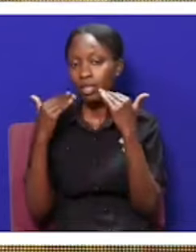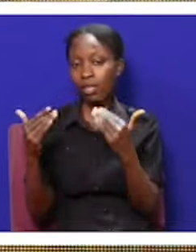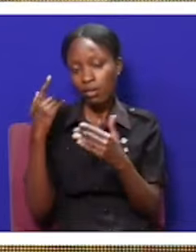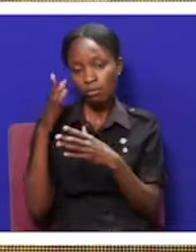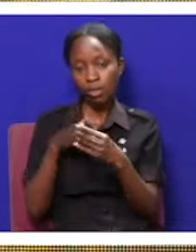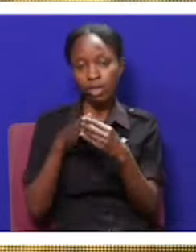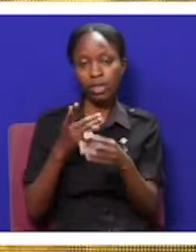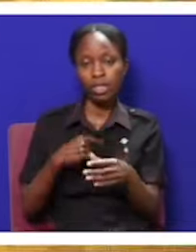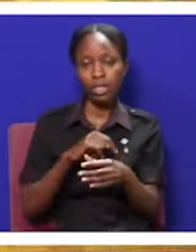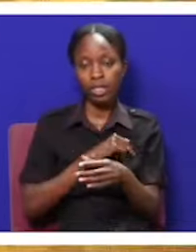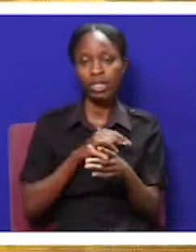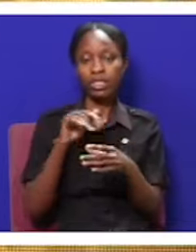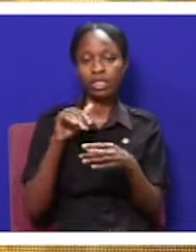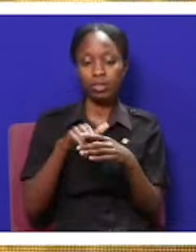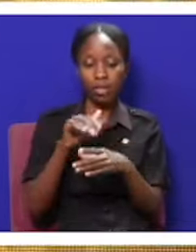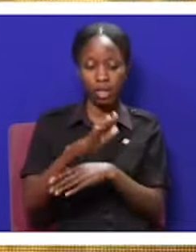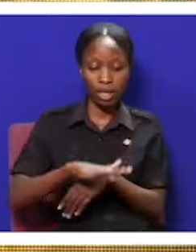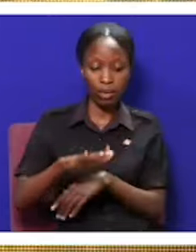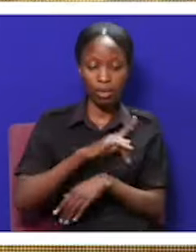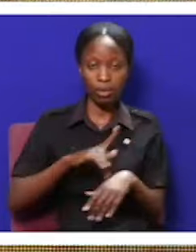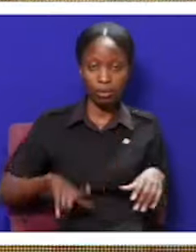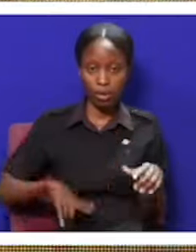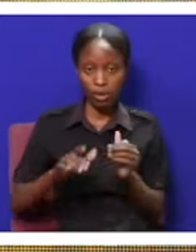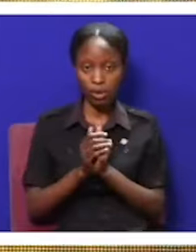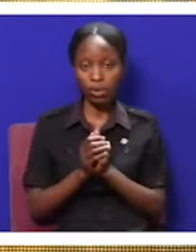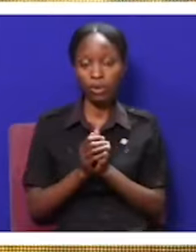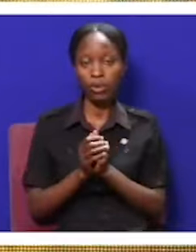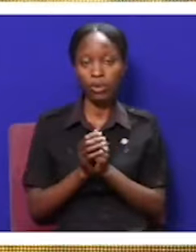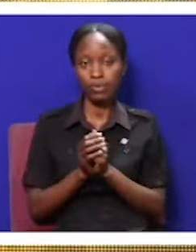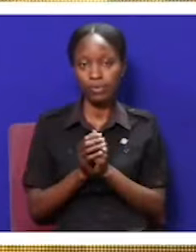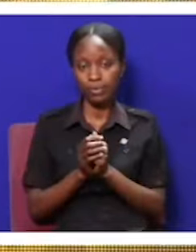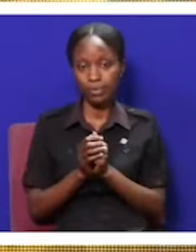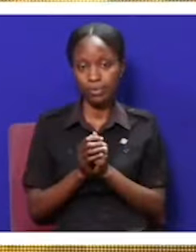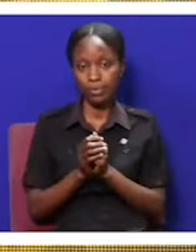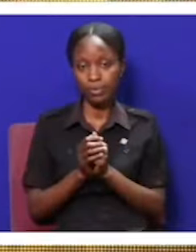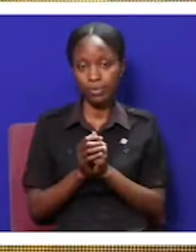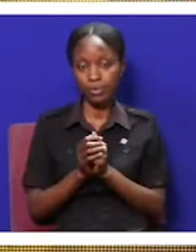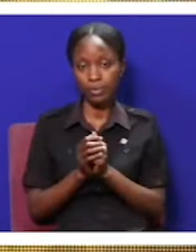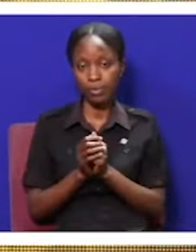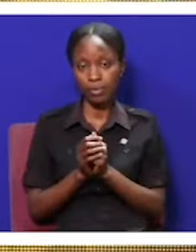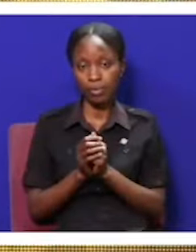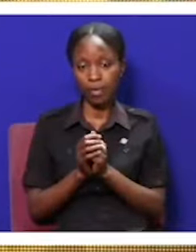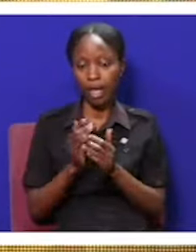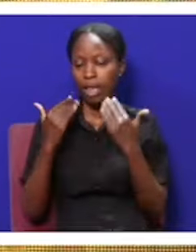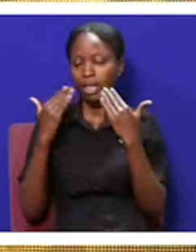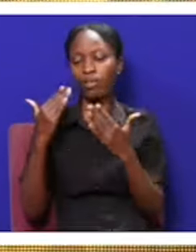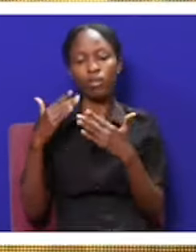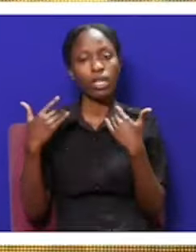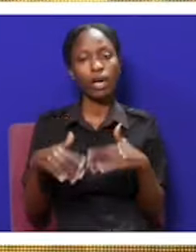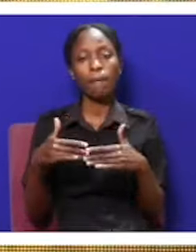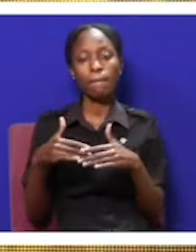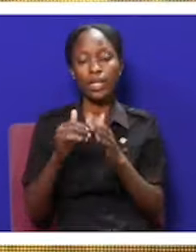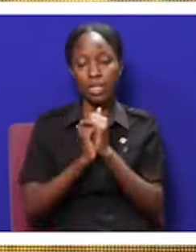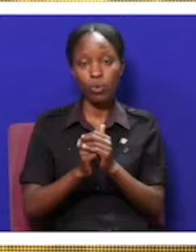us into the presence of God with a beautiful worship session. Be